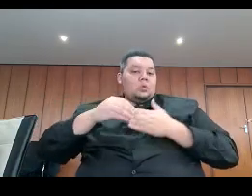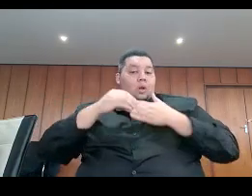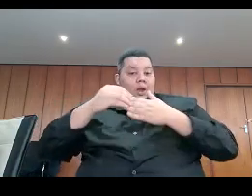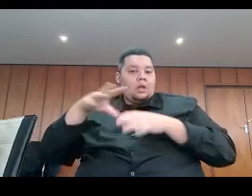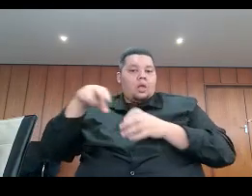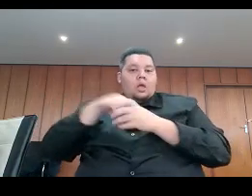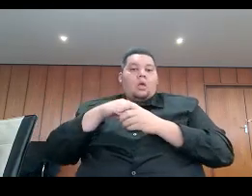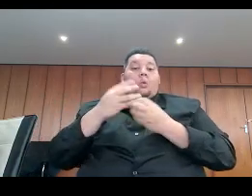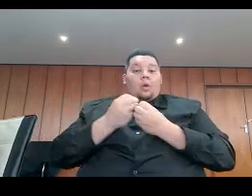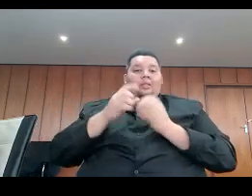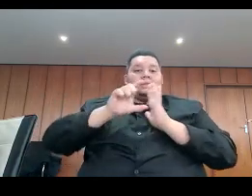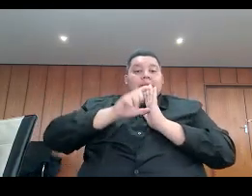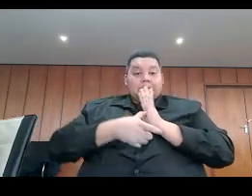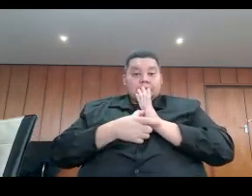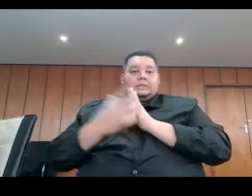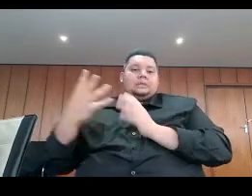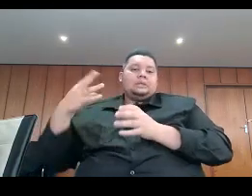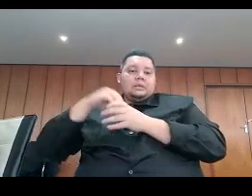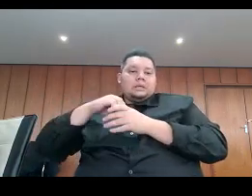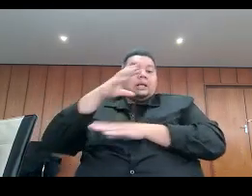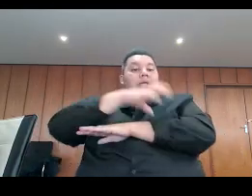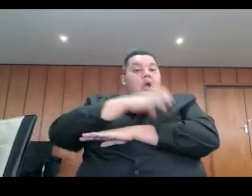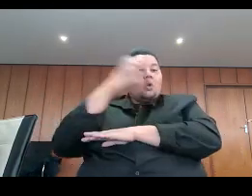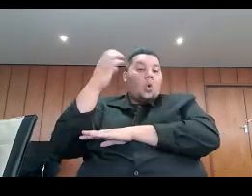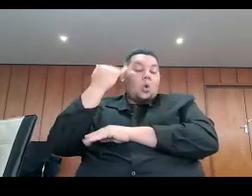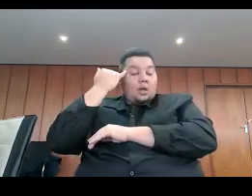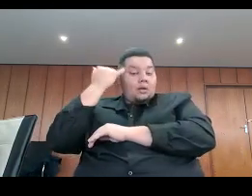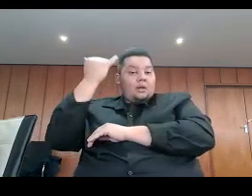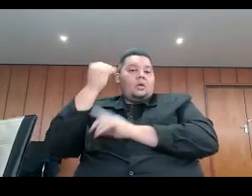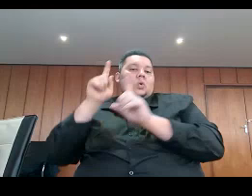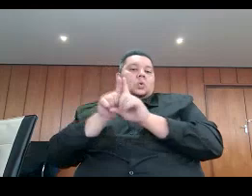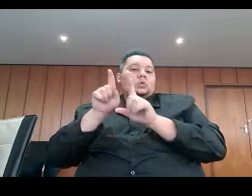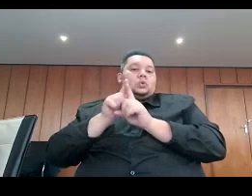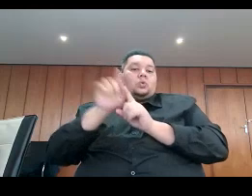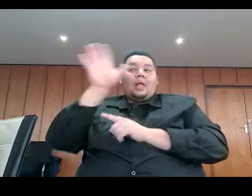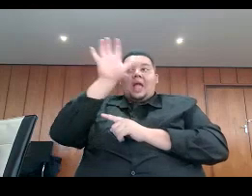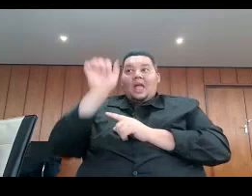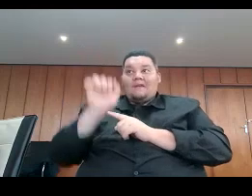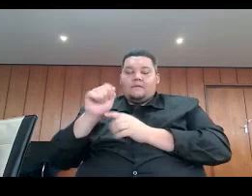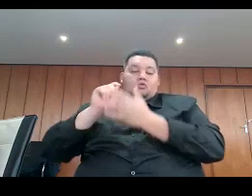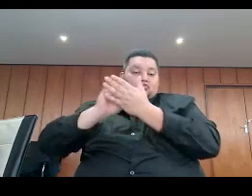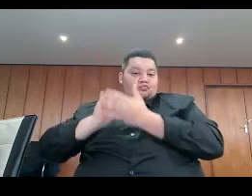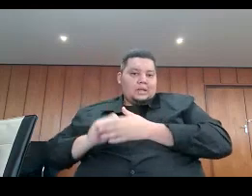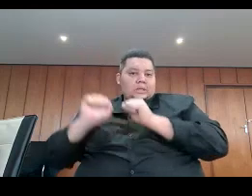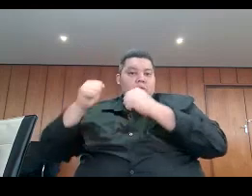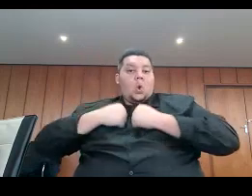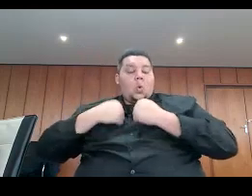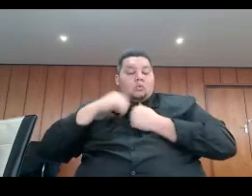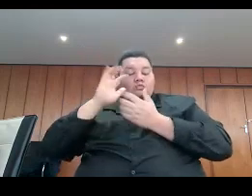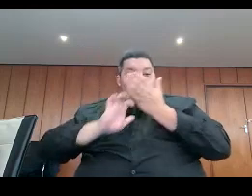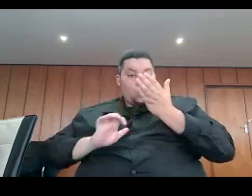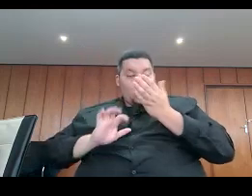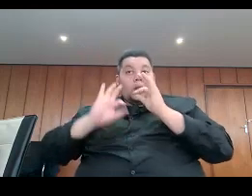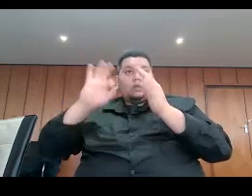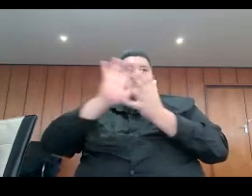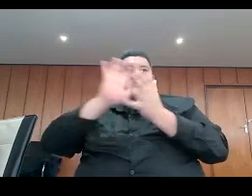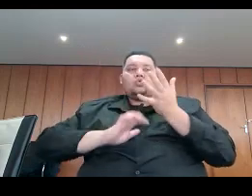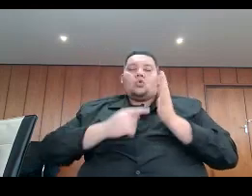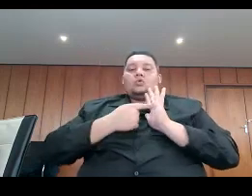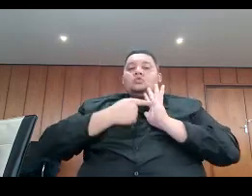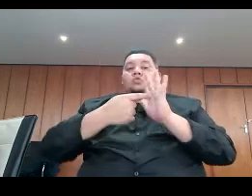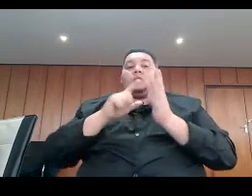with disability decolonial consciousness, as Africa must write its own narrative, a narrative in